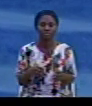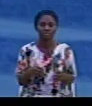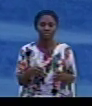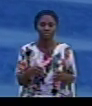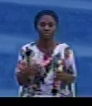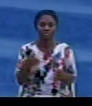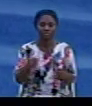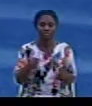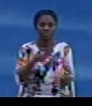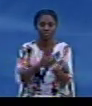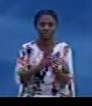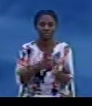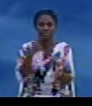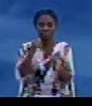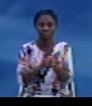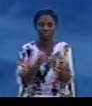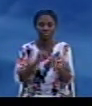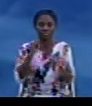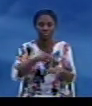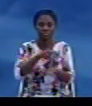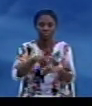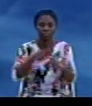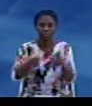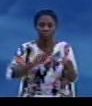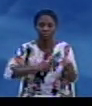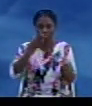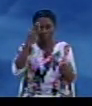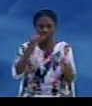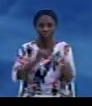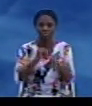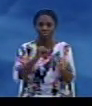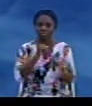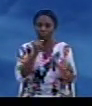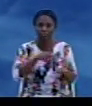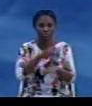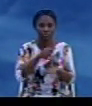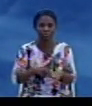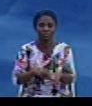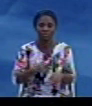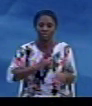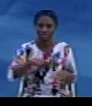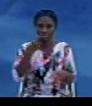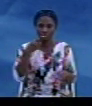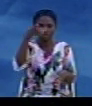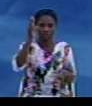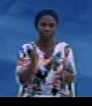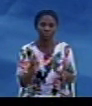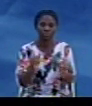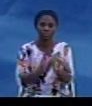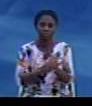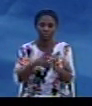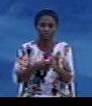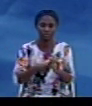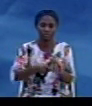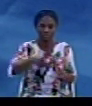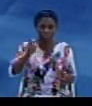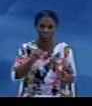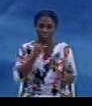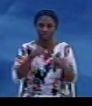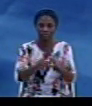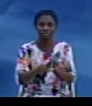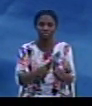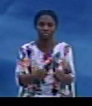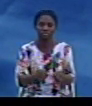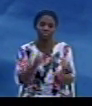abnormal to me. And I told God that, God, this thing must not persist. And yesterday, the thing went a little bit.